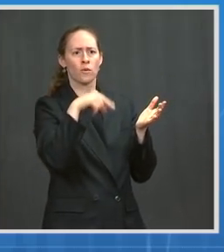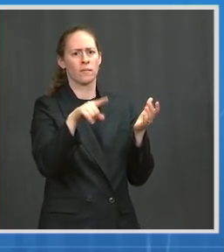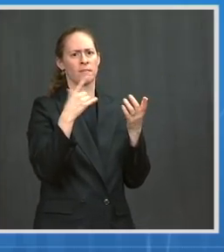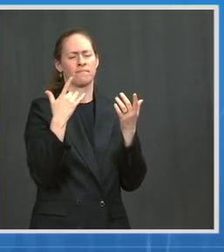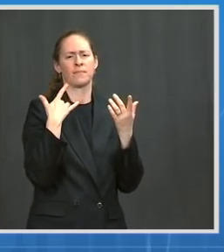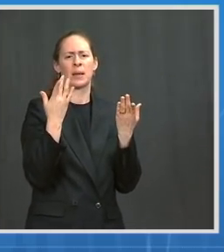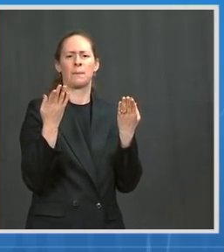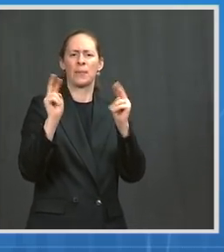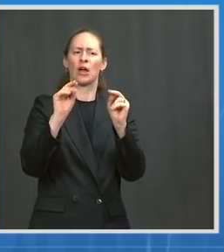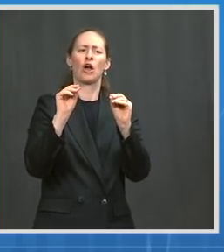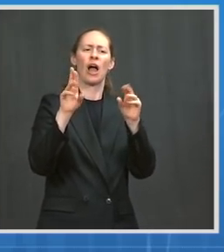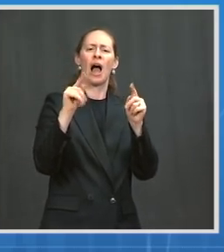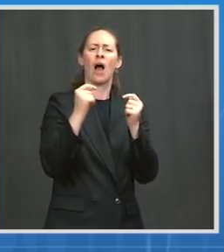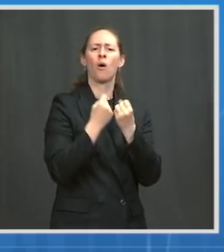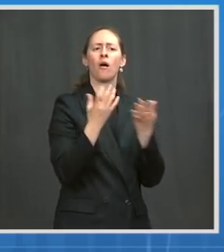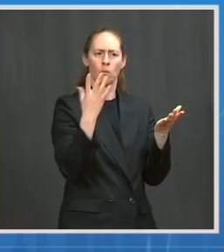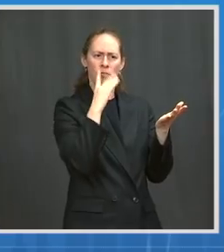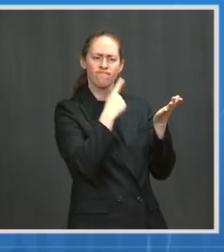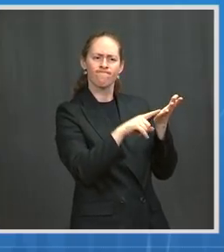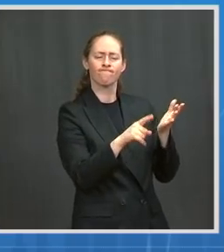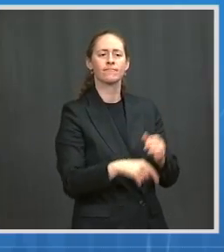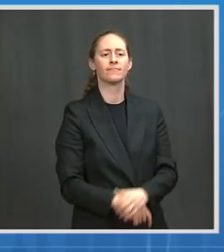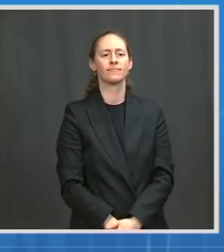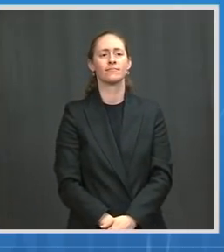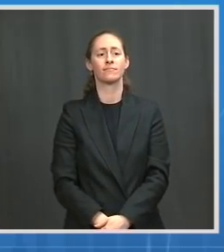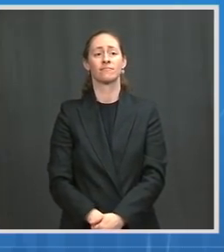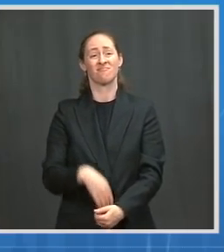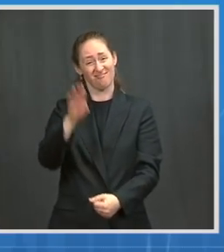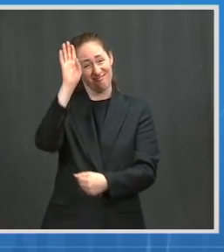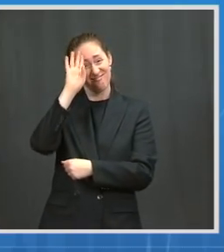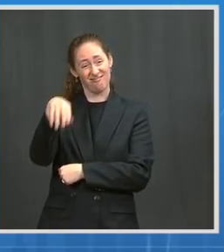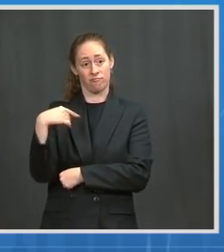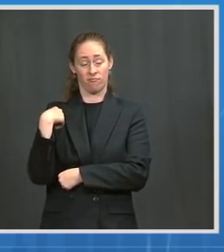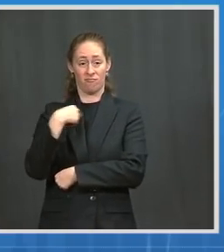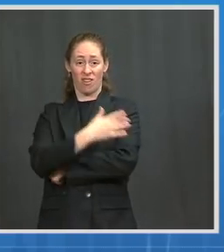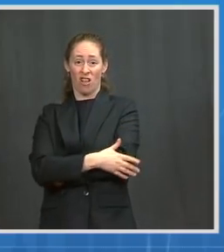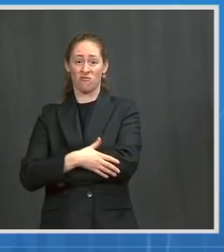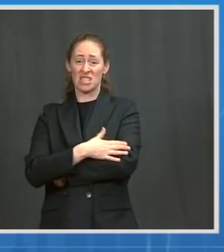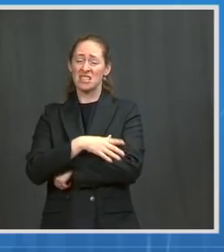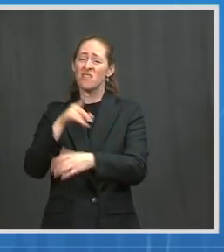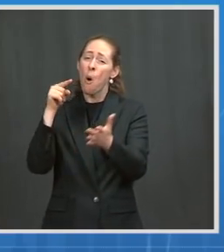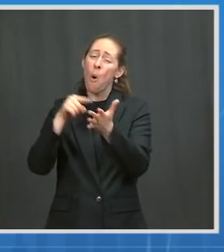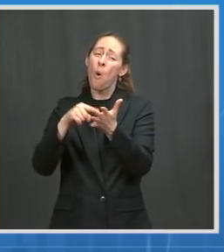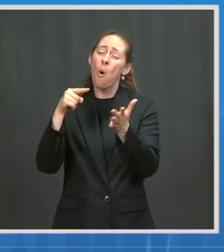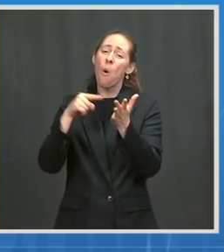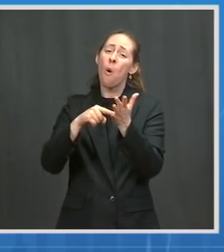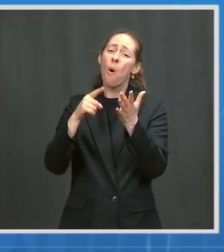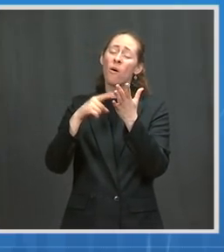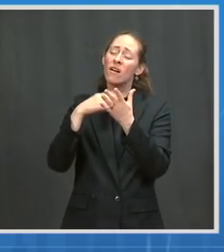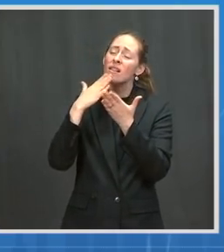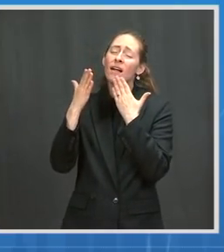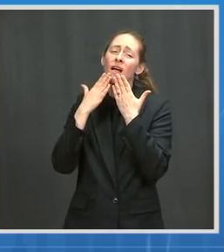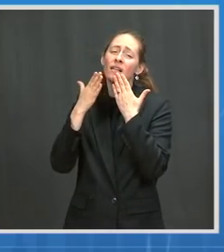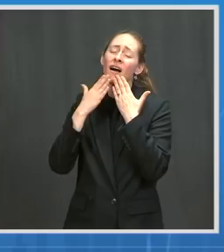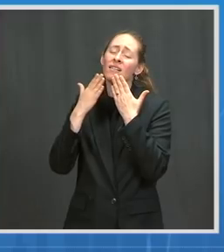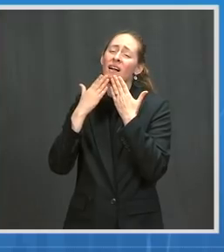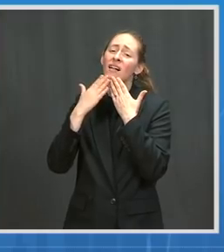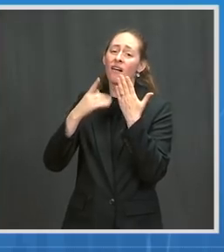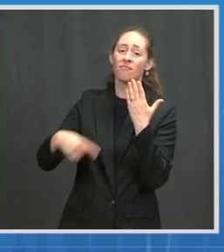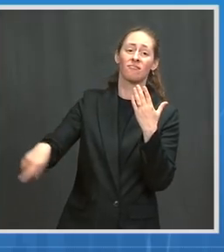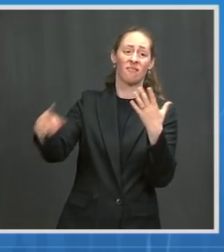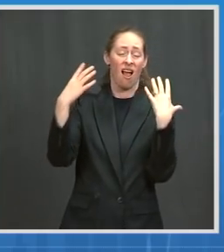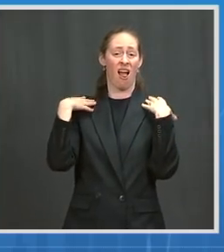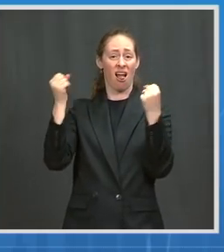Our nation owes our healthcare workers a debt of gratitude, but also a debt of action. They've had our back during this pandemic, and now we